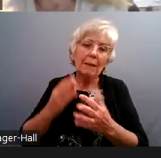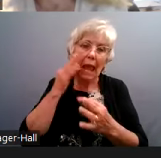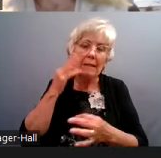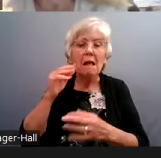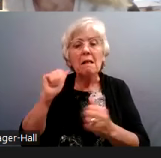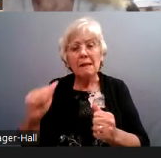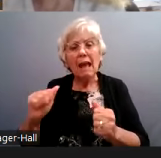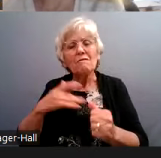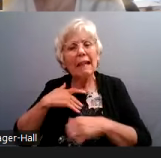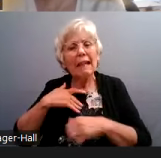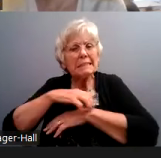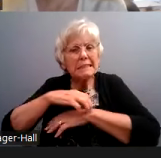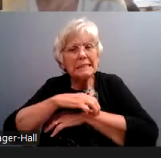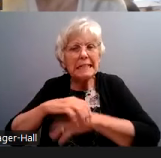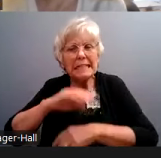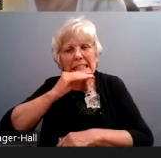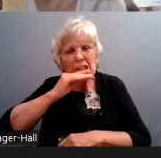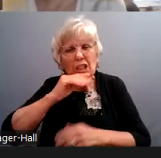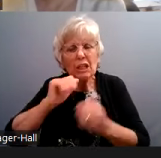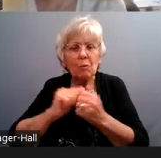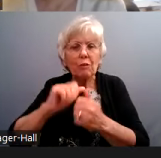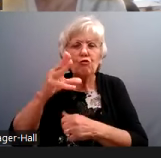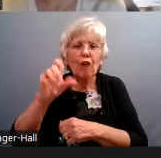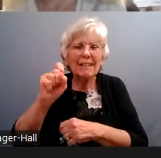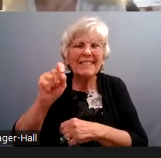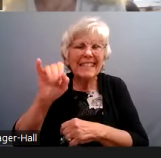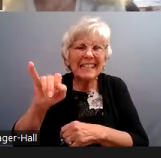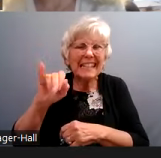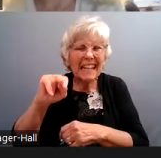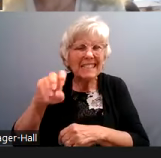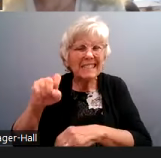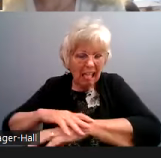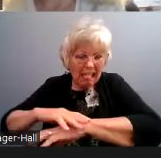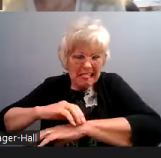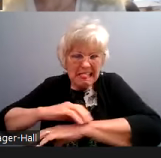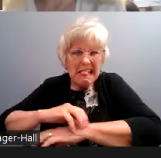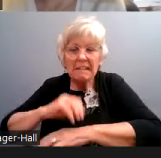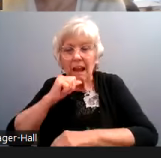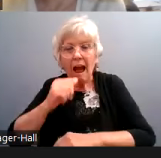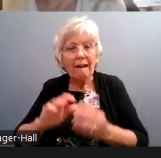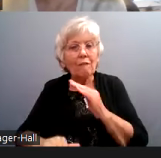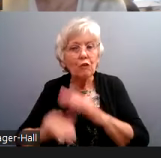with the crustiness and things like that. So it can get uncomfortable.